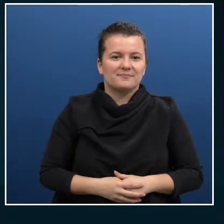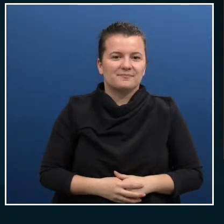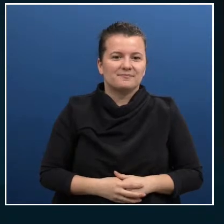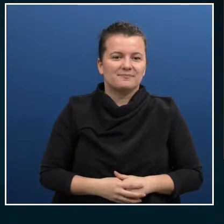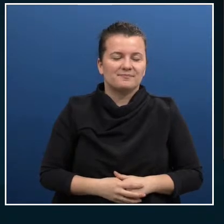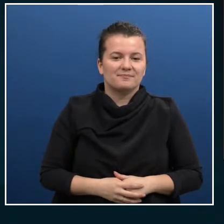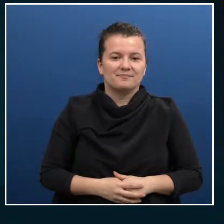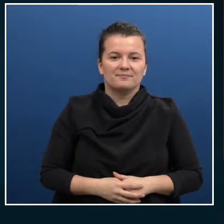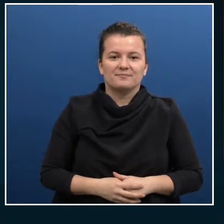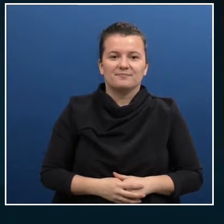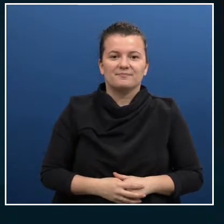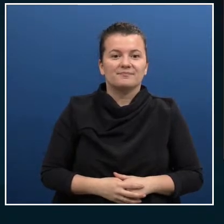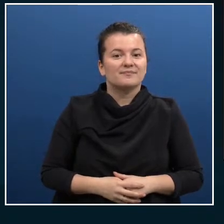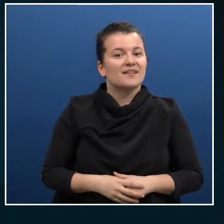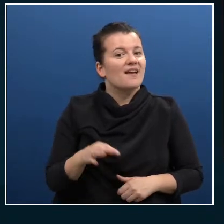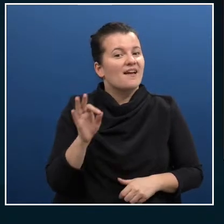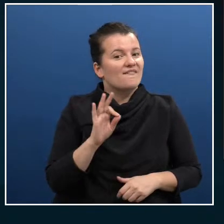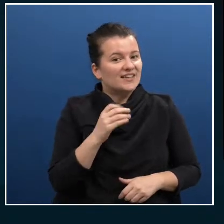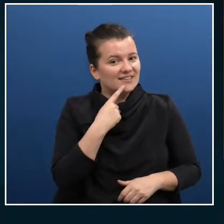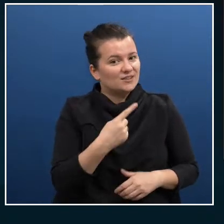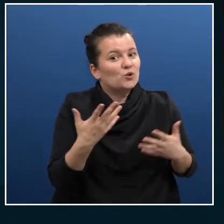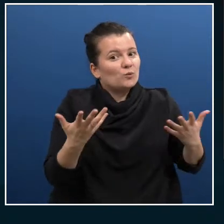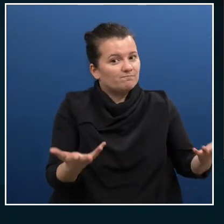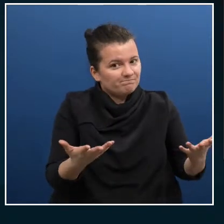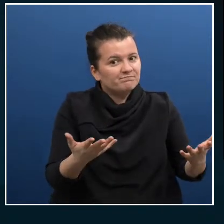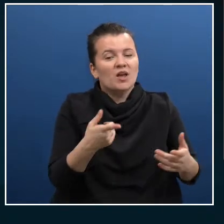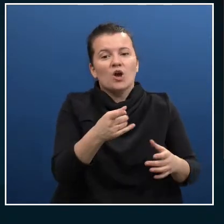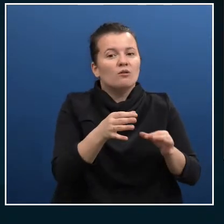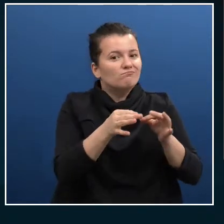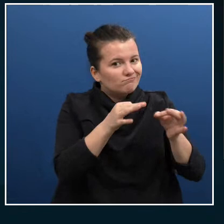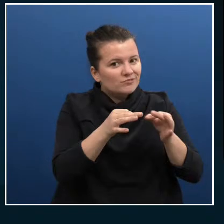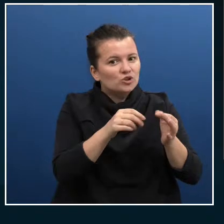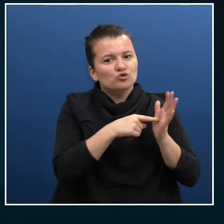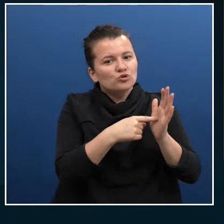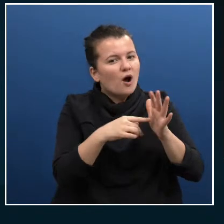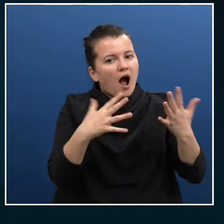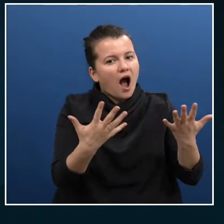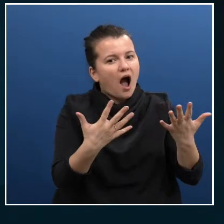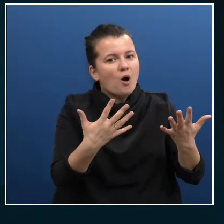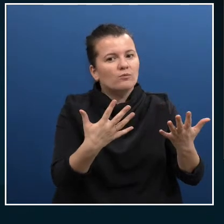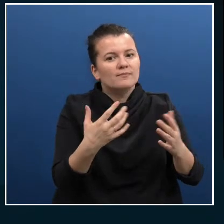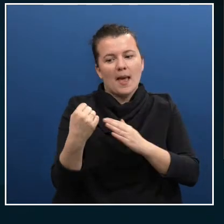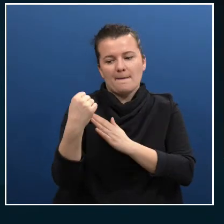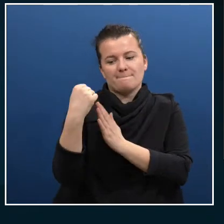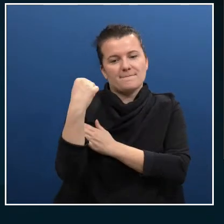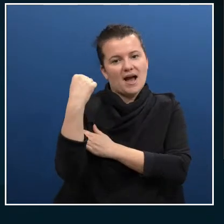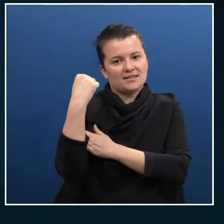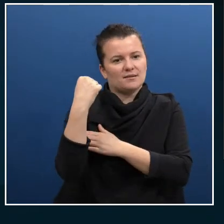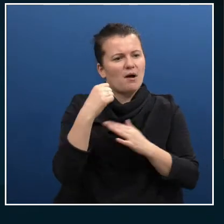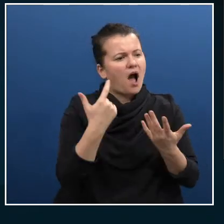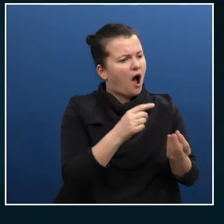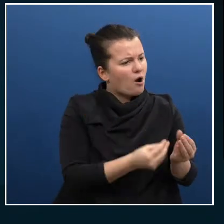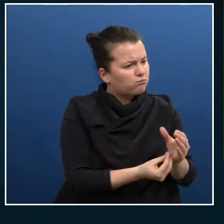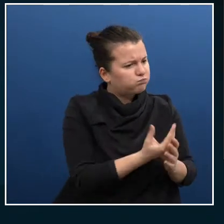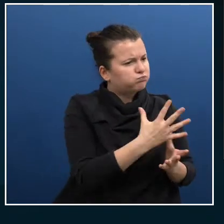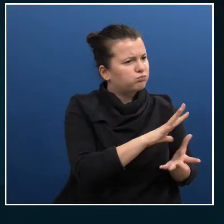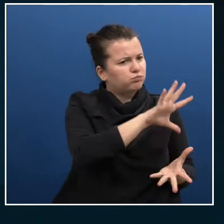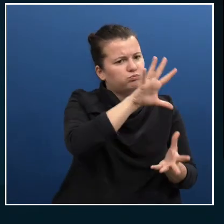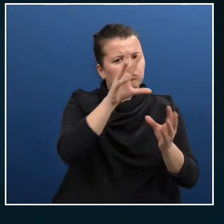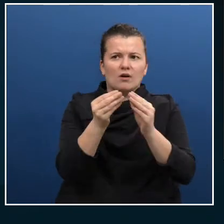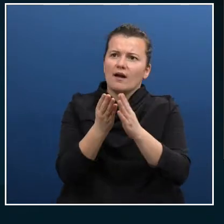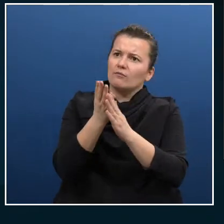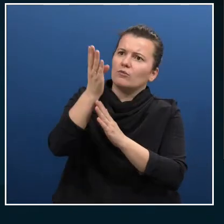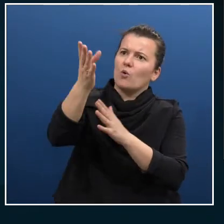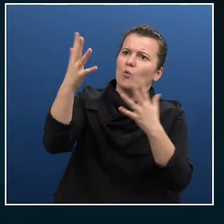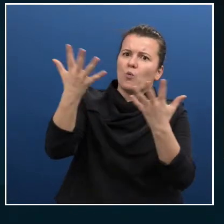So we wanted to show you a little roadmap of where Bicep came from and where it's going to. So we started